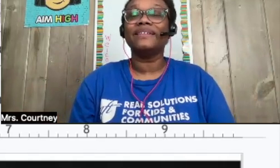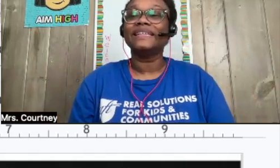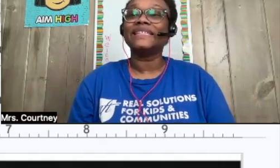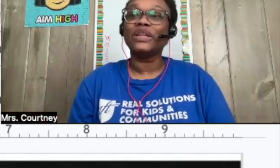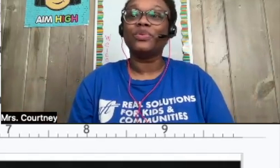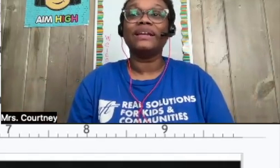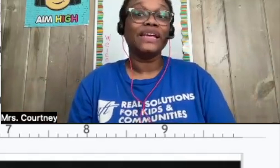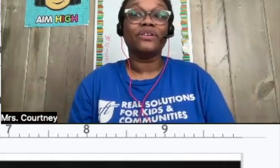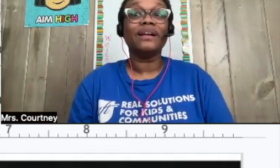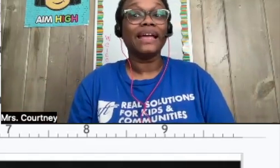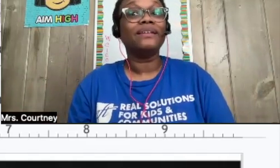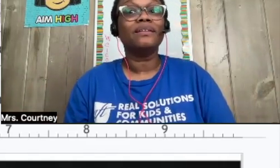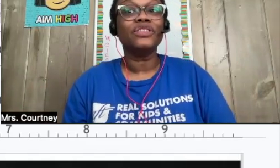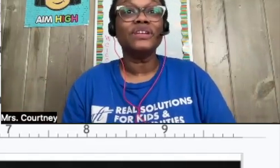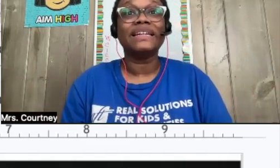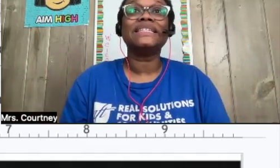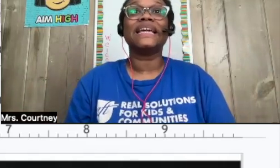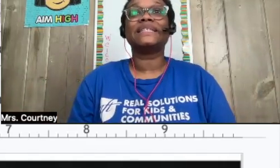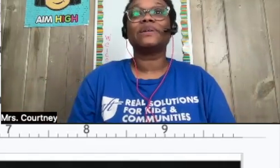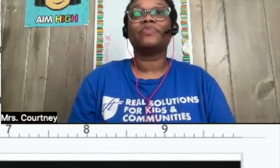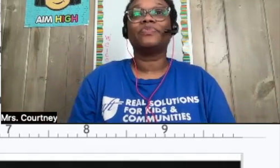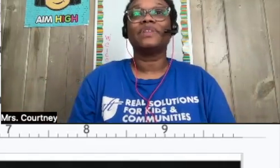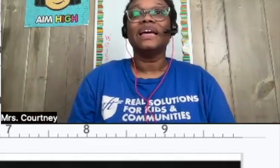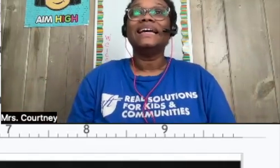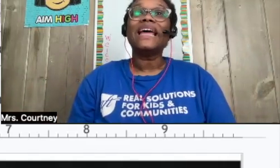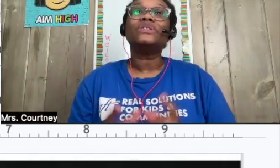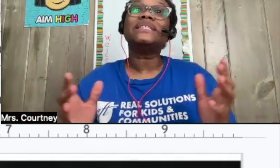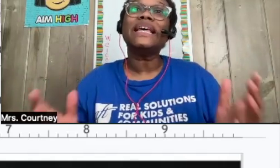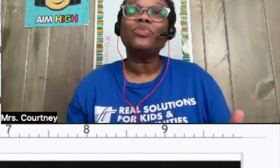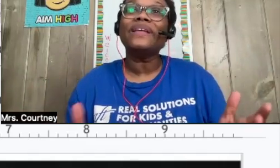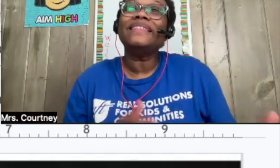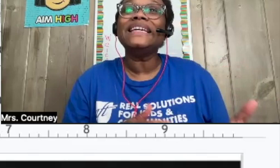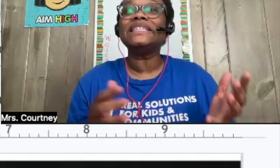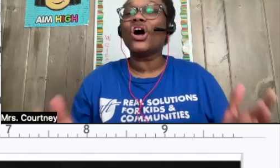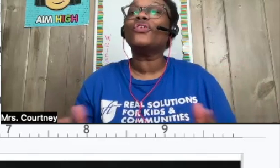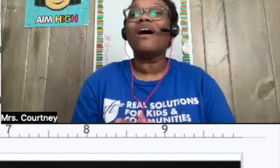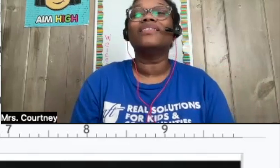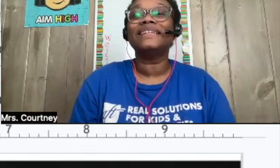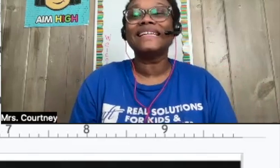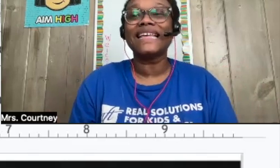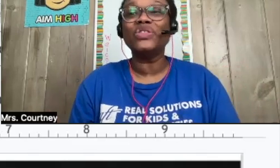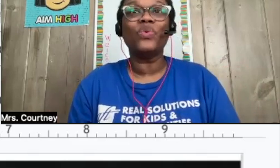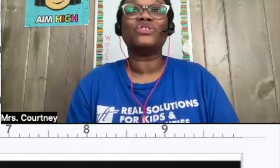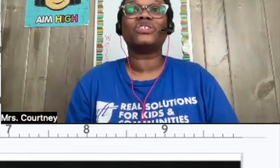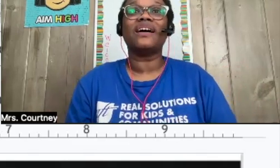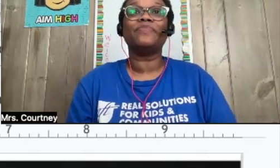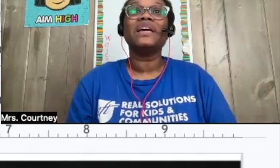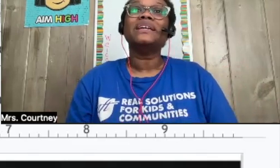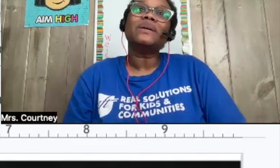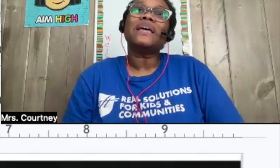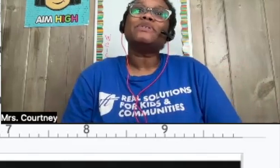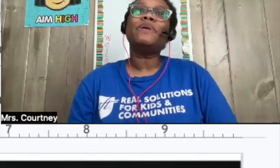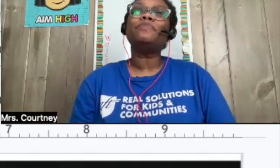holiday celebrated here in the United States. Now, to celebrate these and other holidays in the